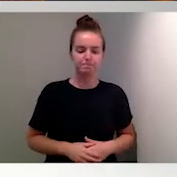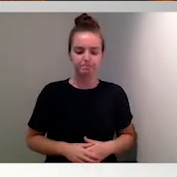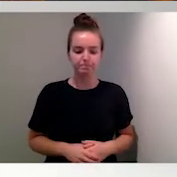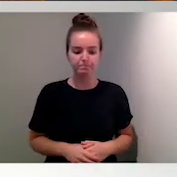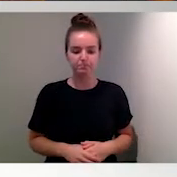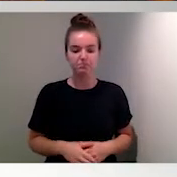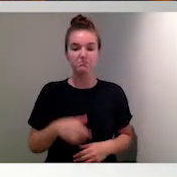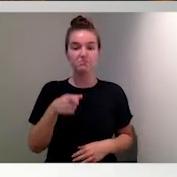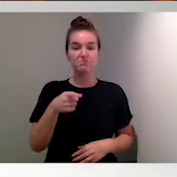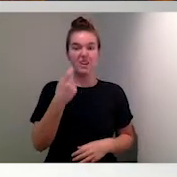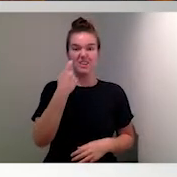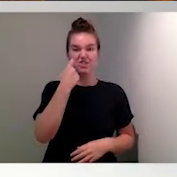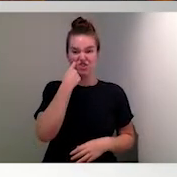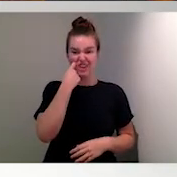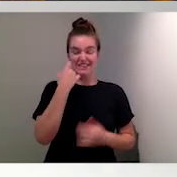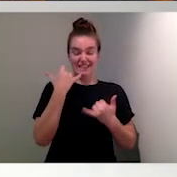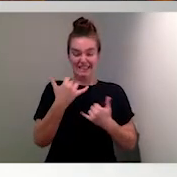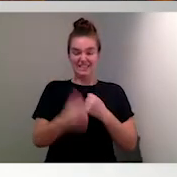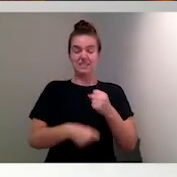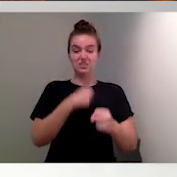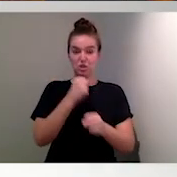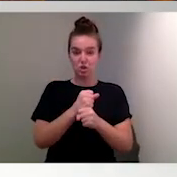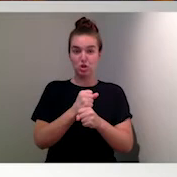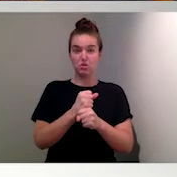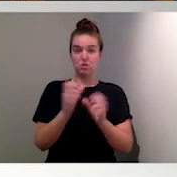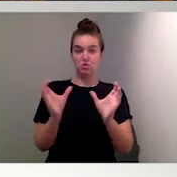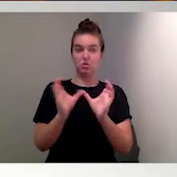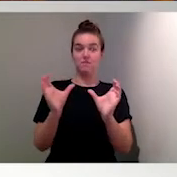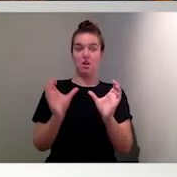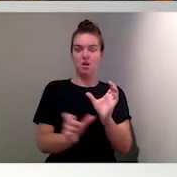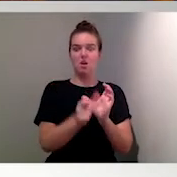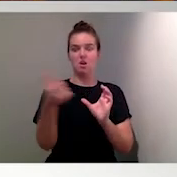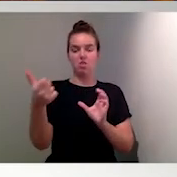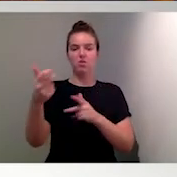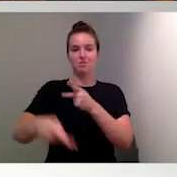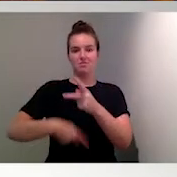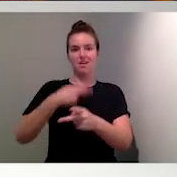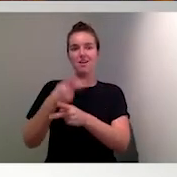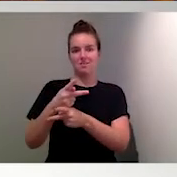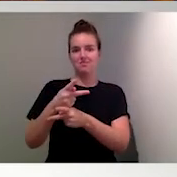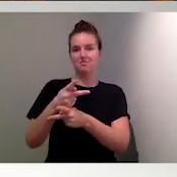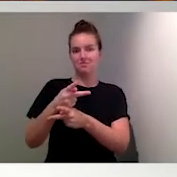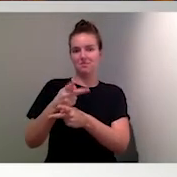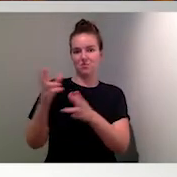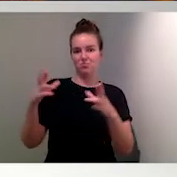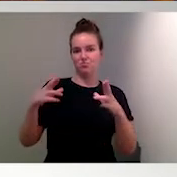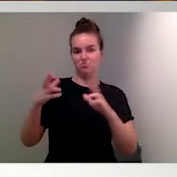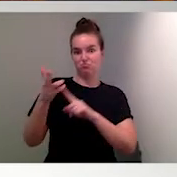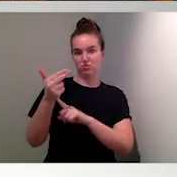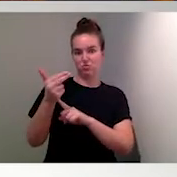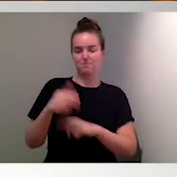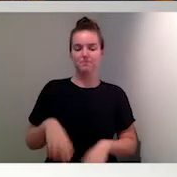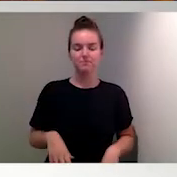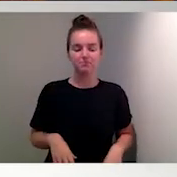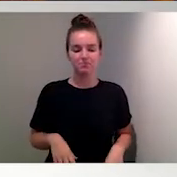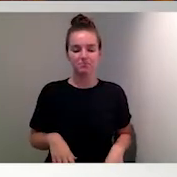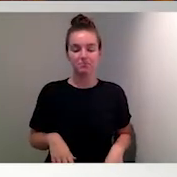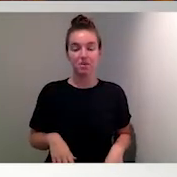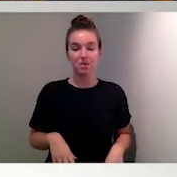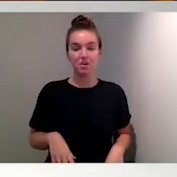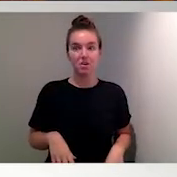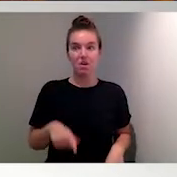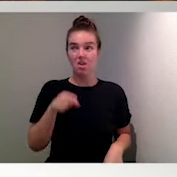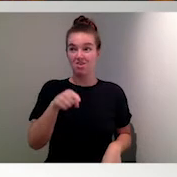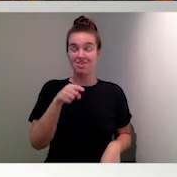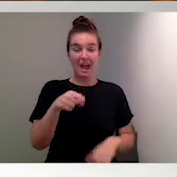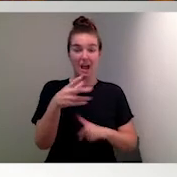year, another brand of resorts. That's the only other company overseas that I know of that